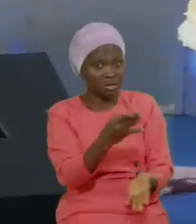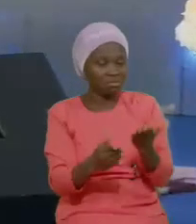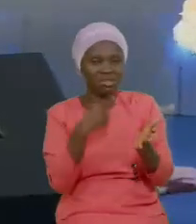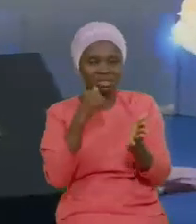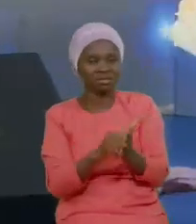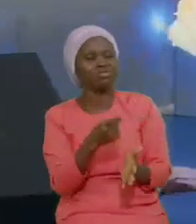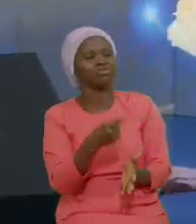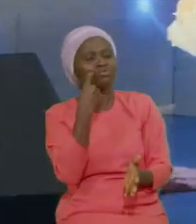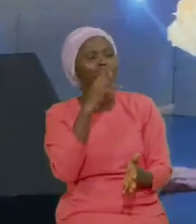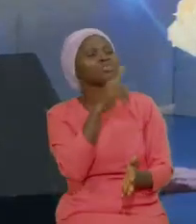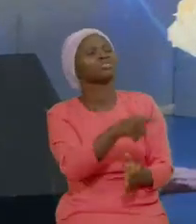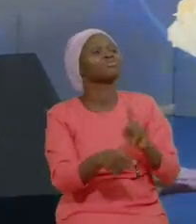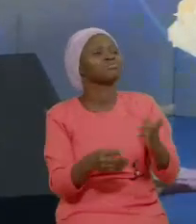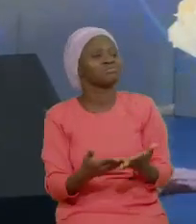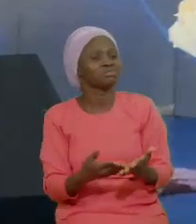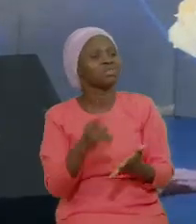What are you?